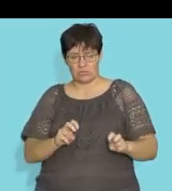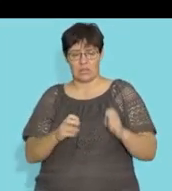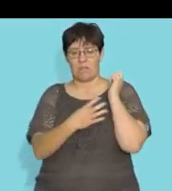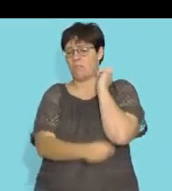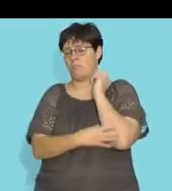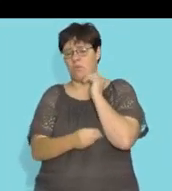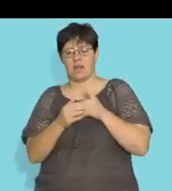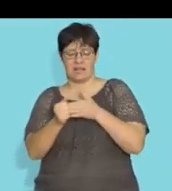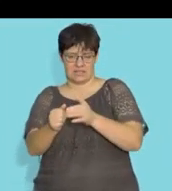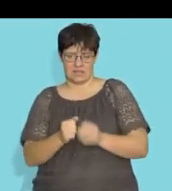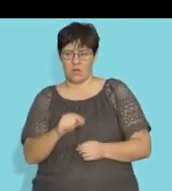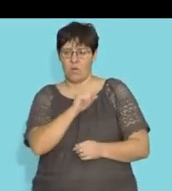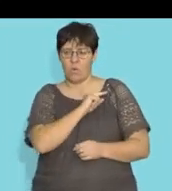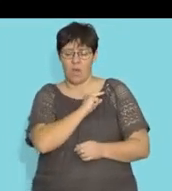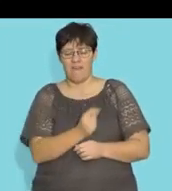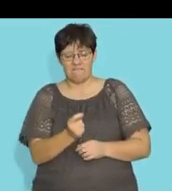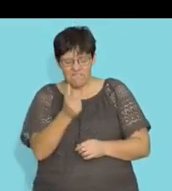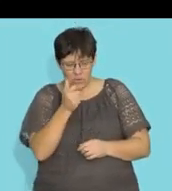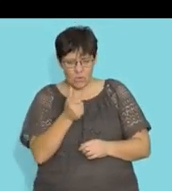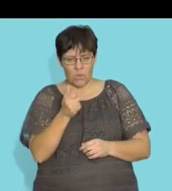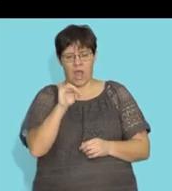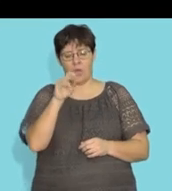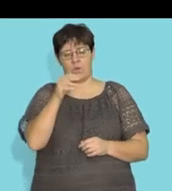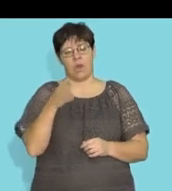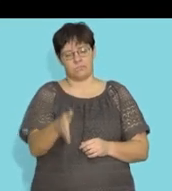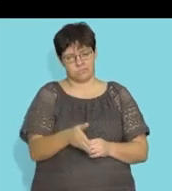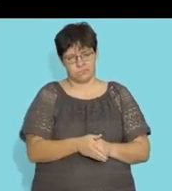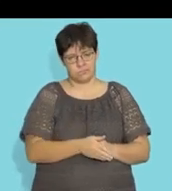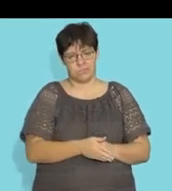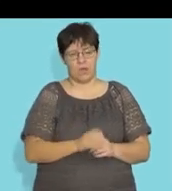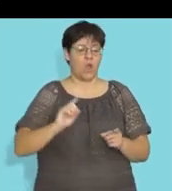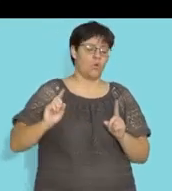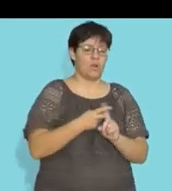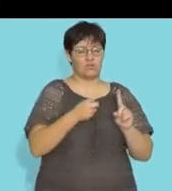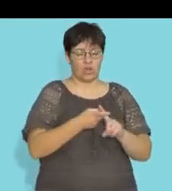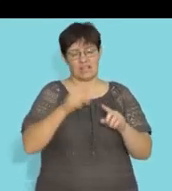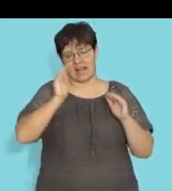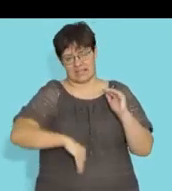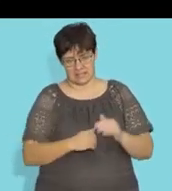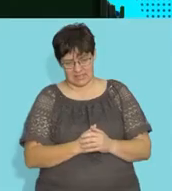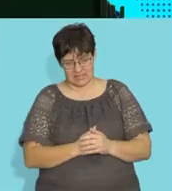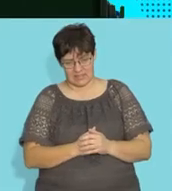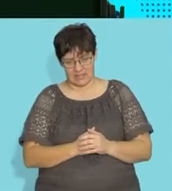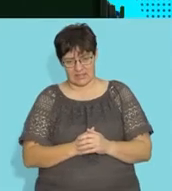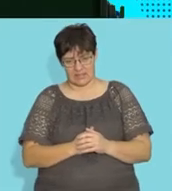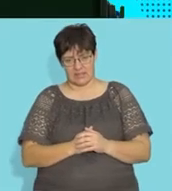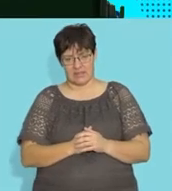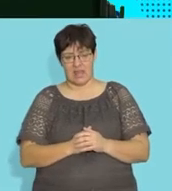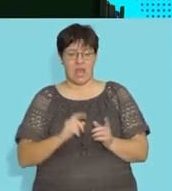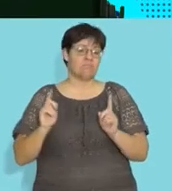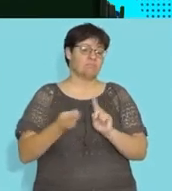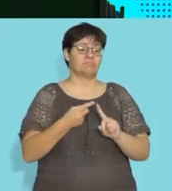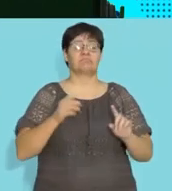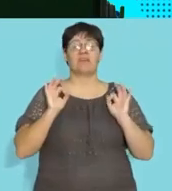electricity poorly. Because of the few ions in solution, there will be less collisions, there will be less